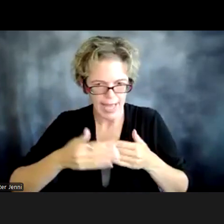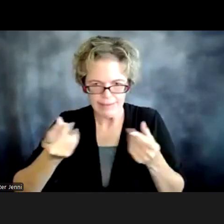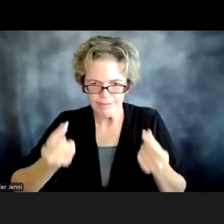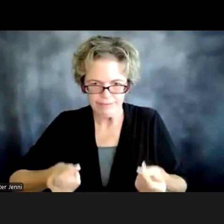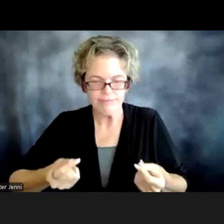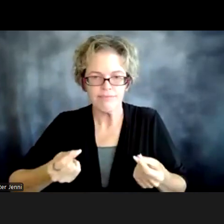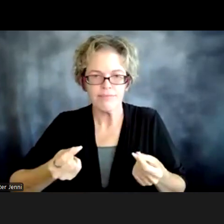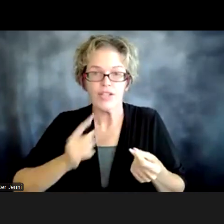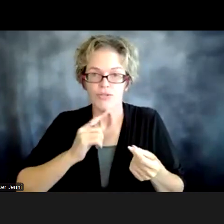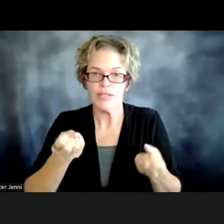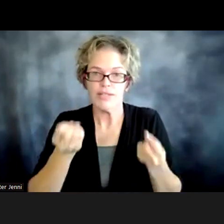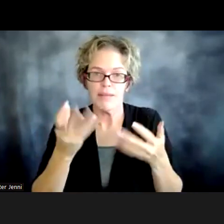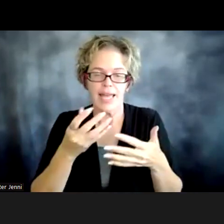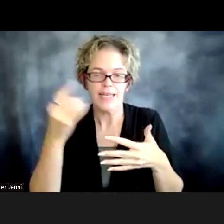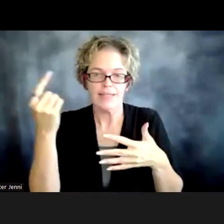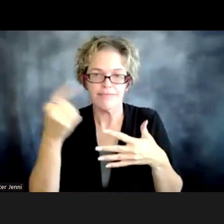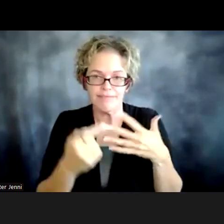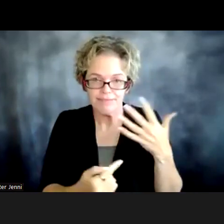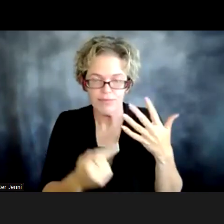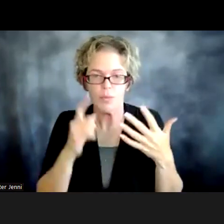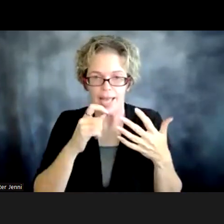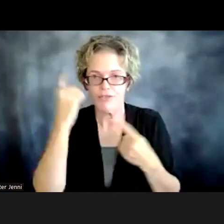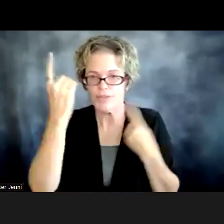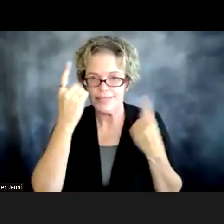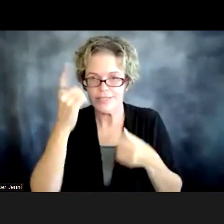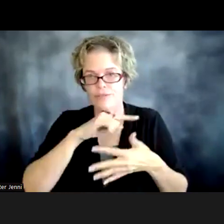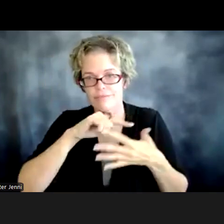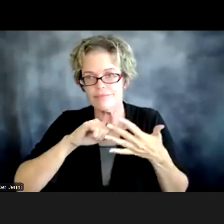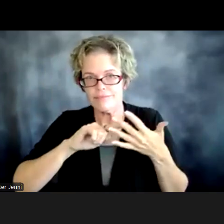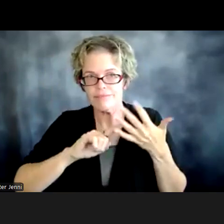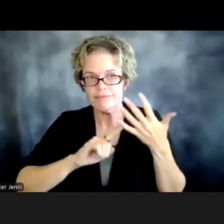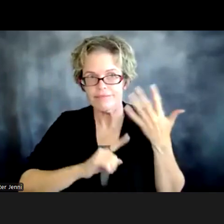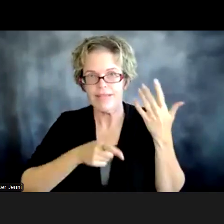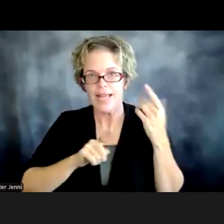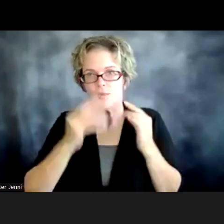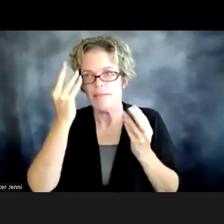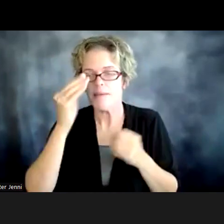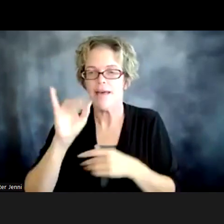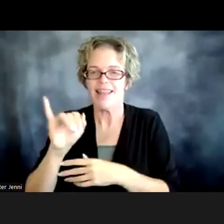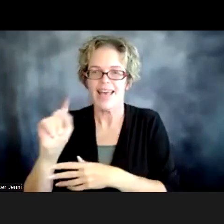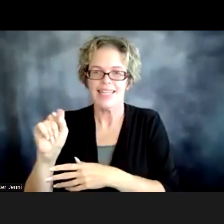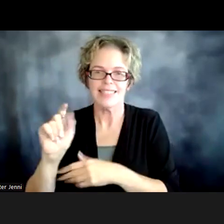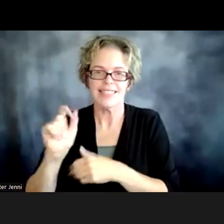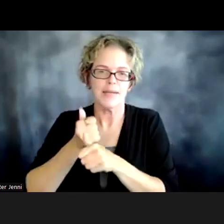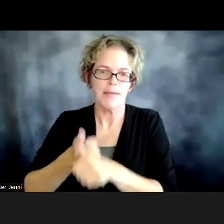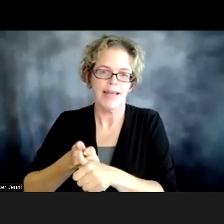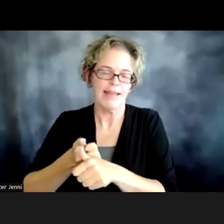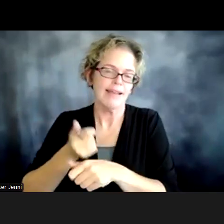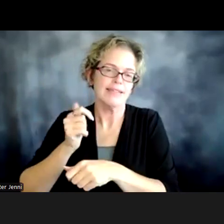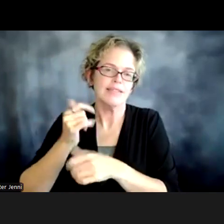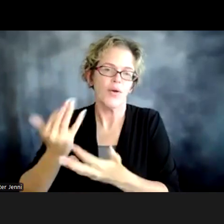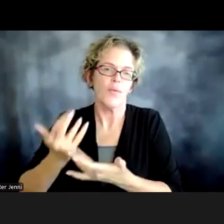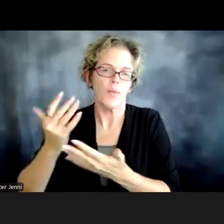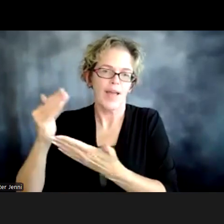There are quite a few factors to take into account as we think about an IT-based solution waitlist. So we